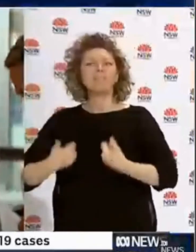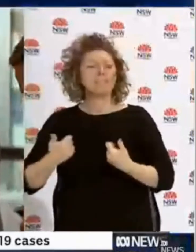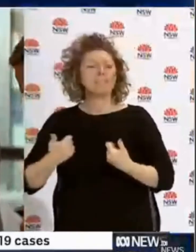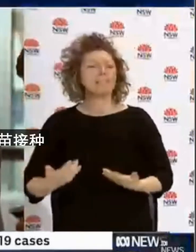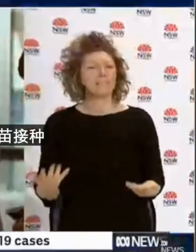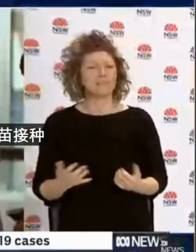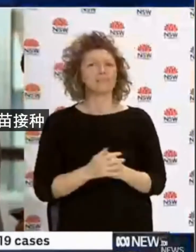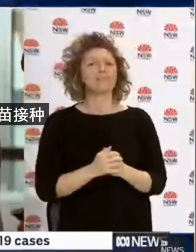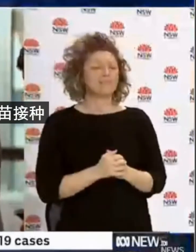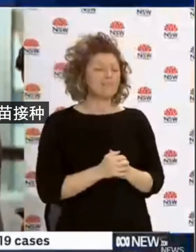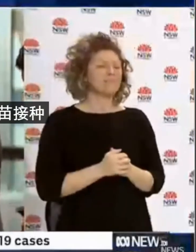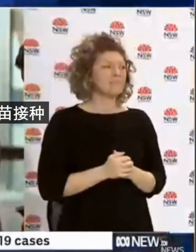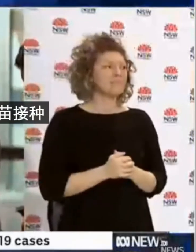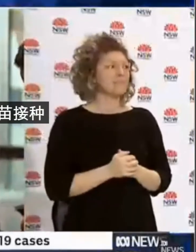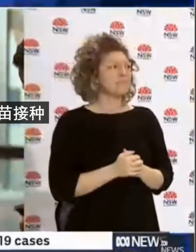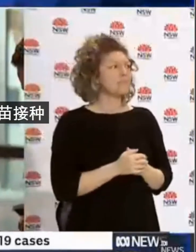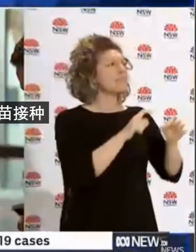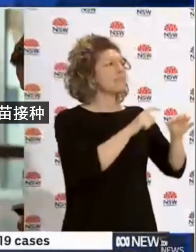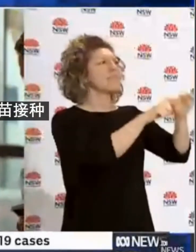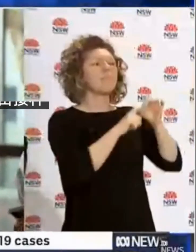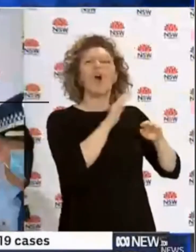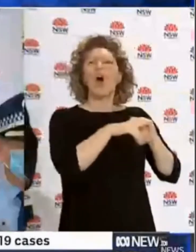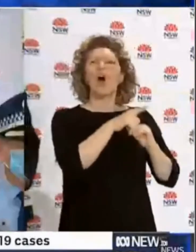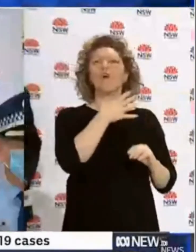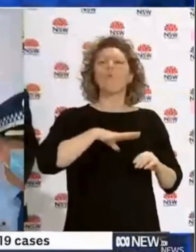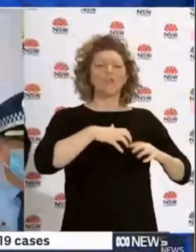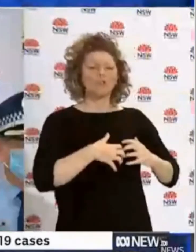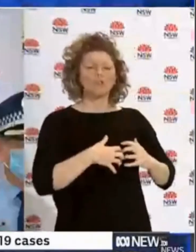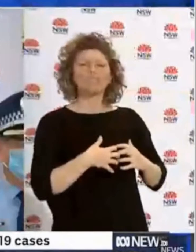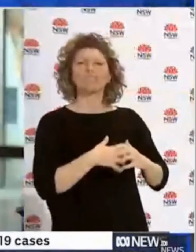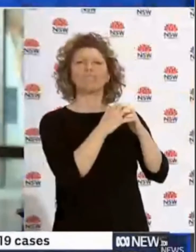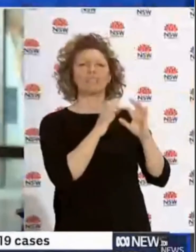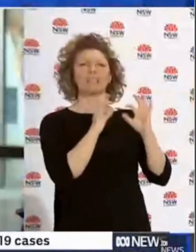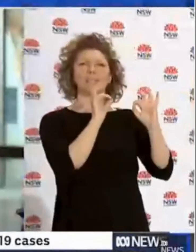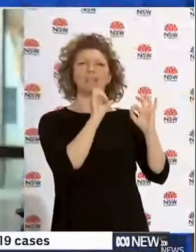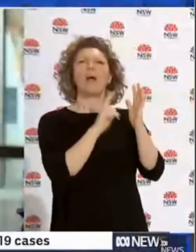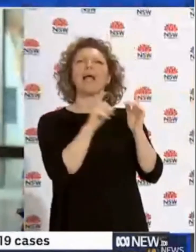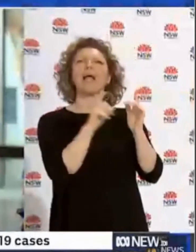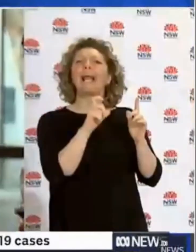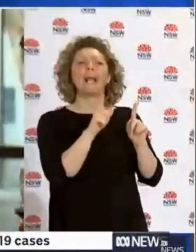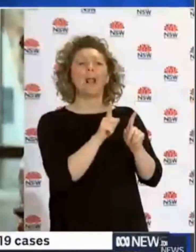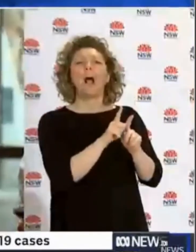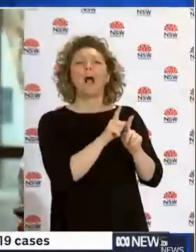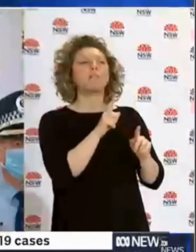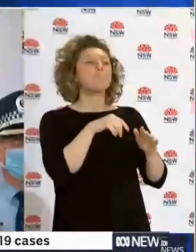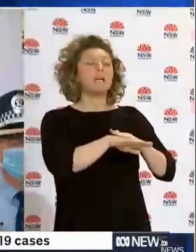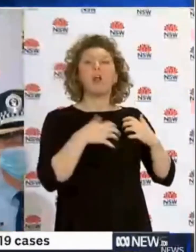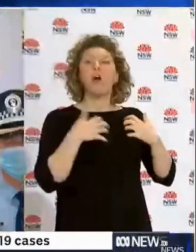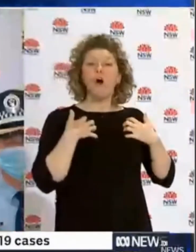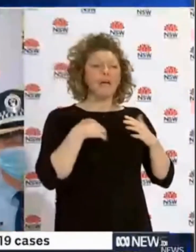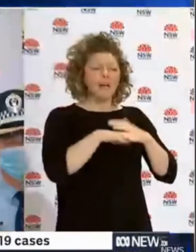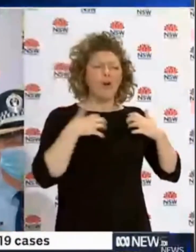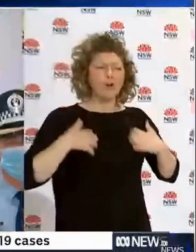big employers doing vaccinations. How important is that to going forward? I'm sorry, what was that? How important is that in terms of getting vaccinations done? One of the